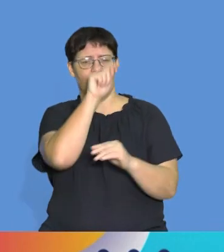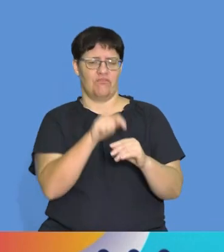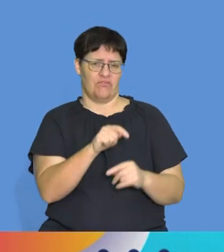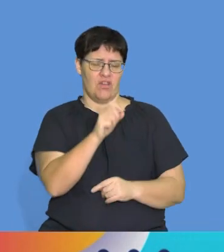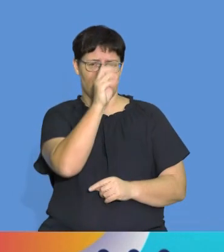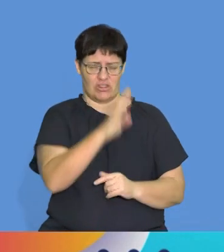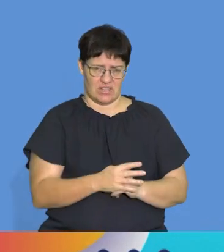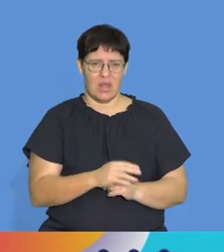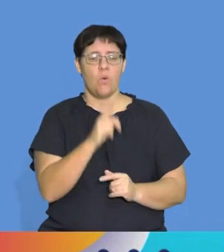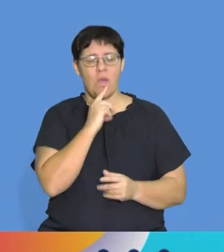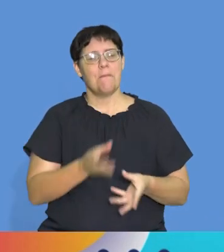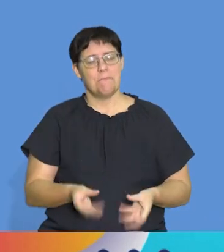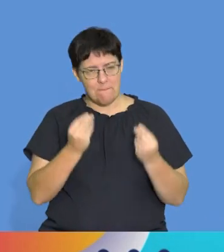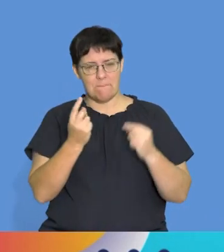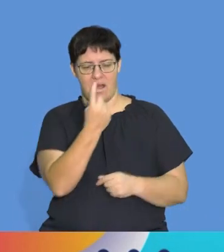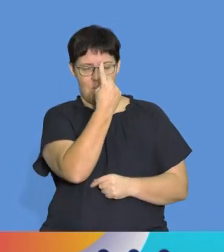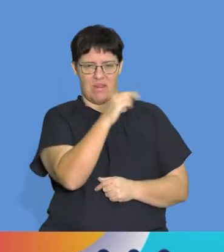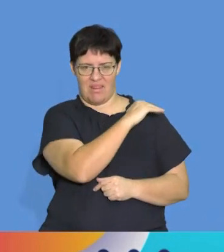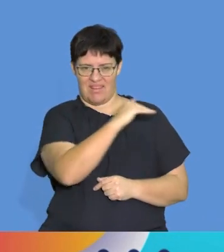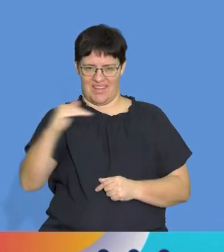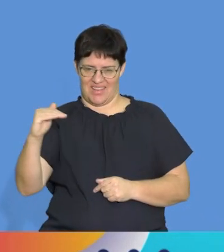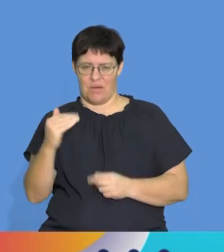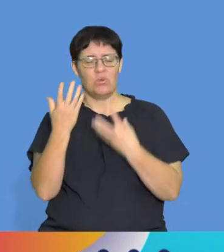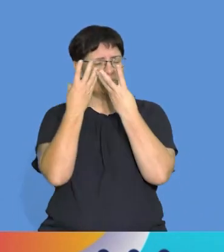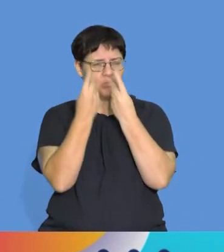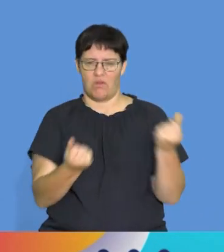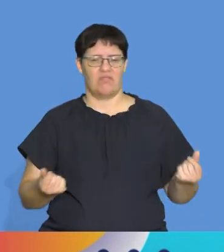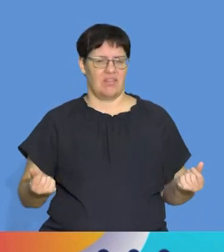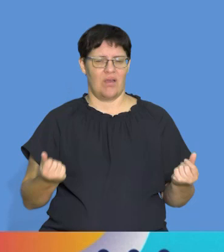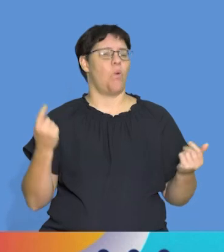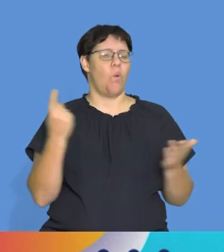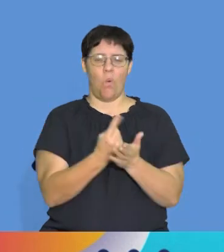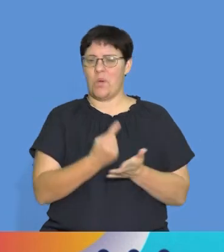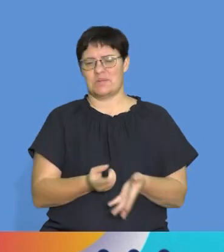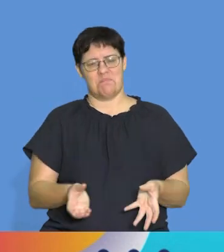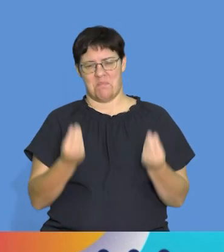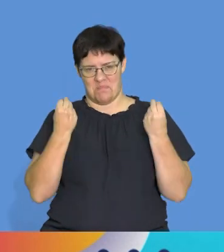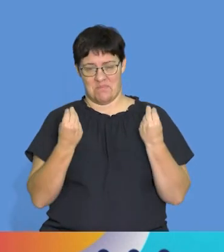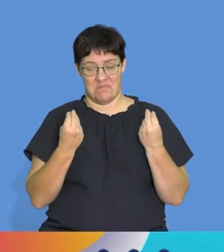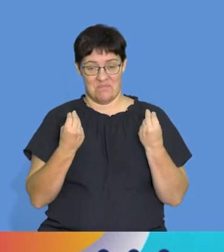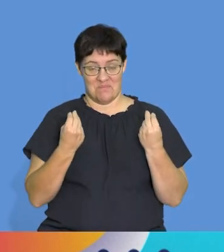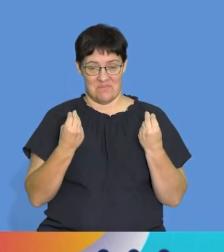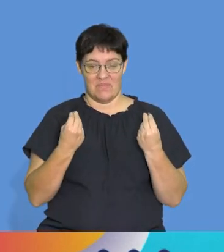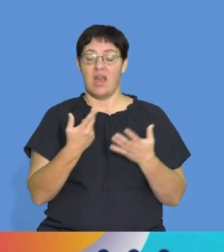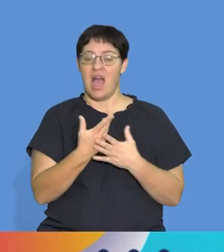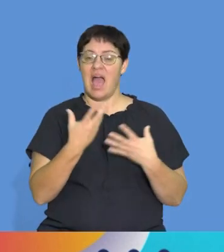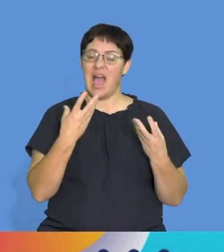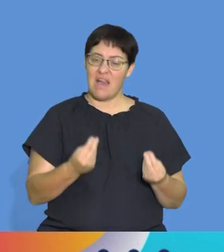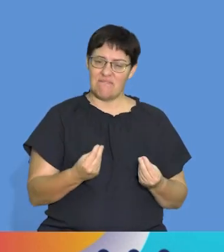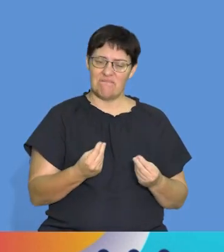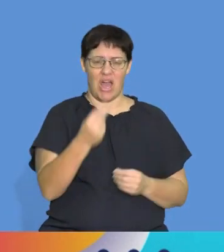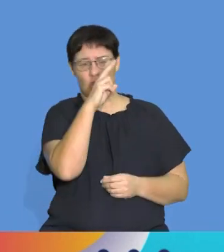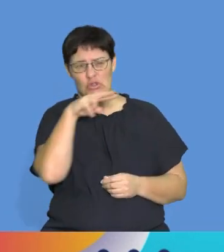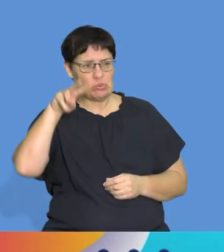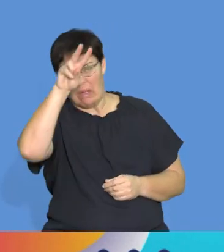at a linear equation which will give you one solution at all times. As soon as there is now a